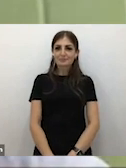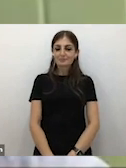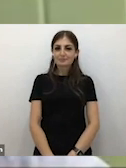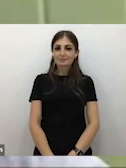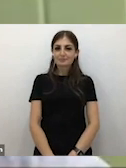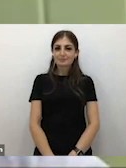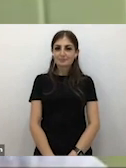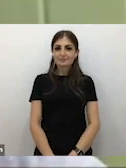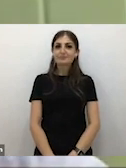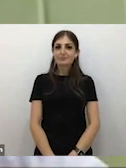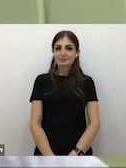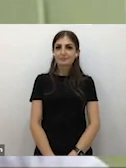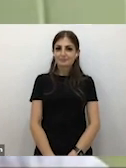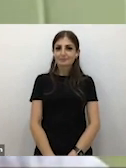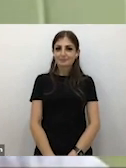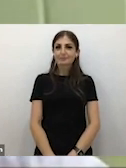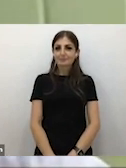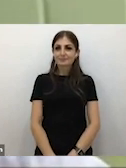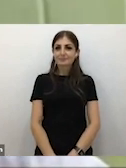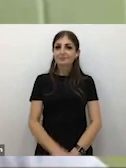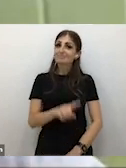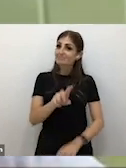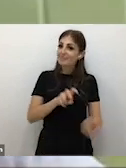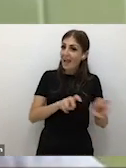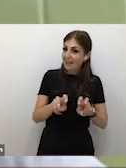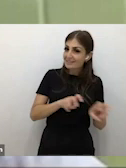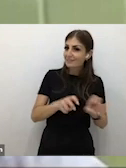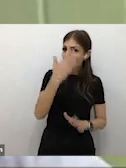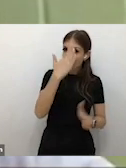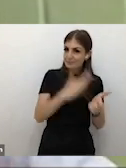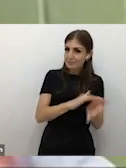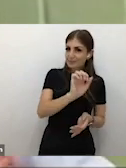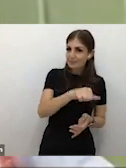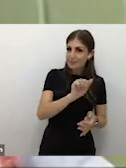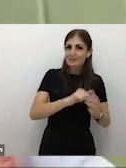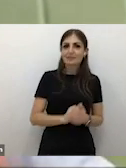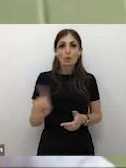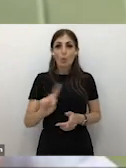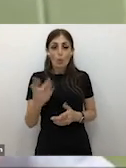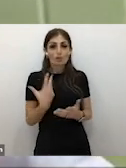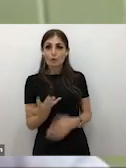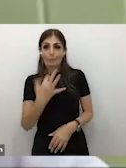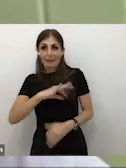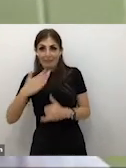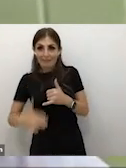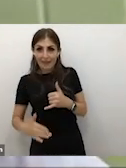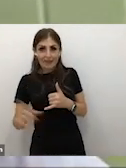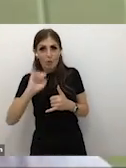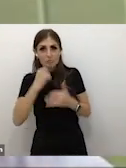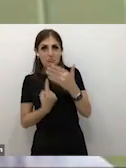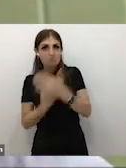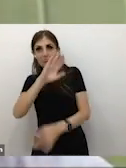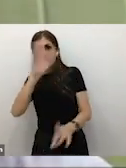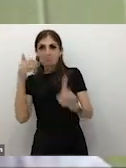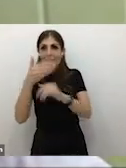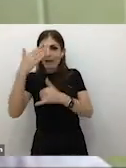So we've told you a bit about what the activities are and what the experience will be like. What do you get out of it at the end? Where will you end up?